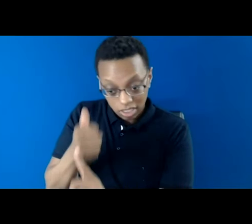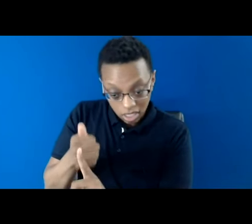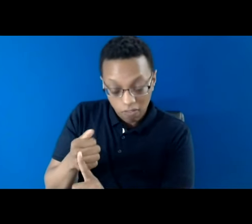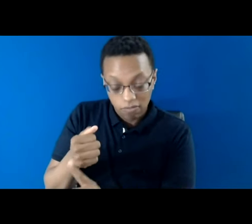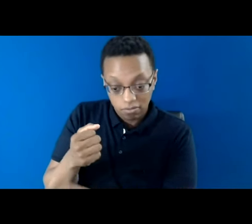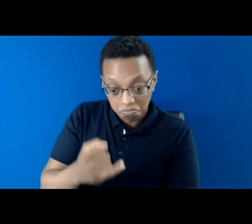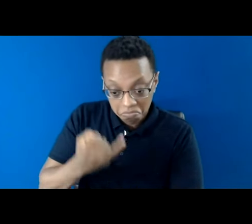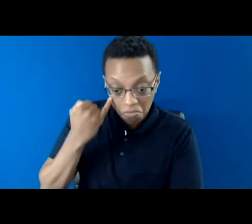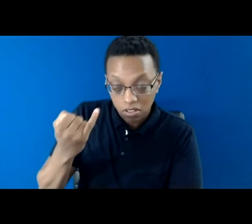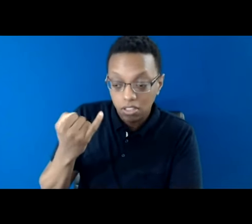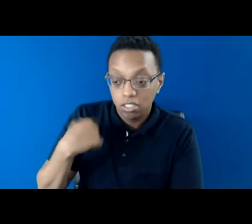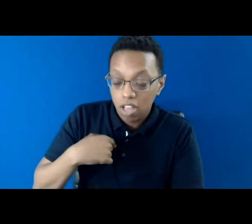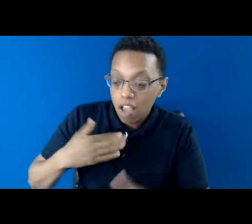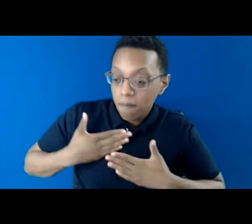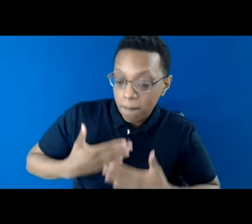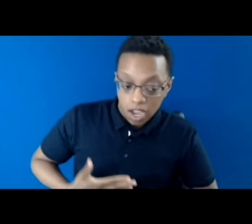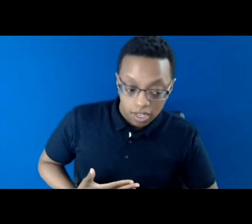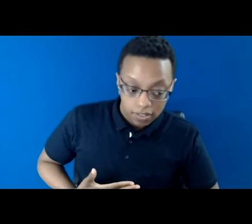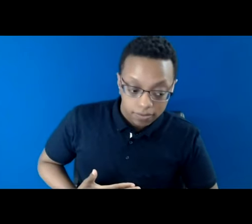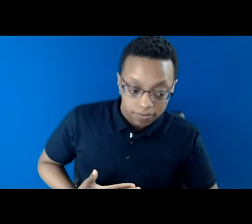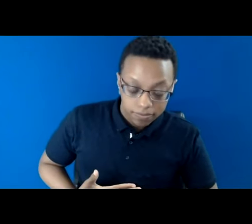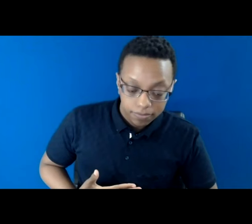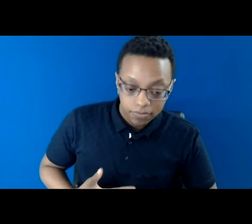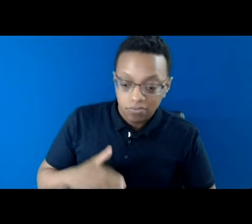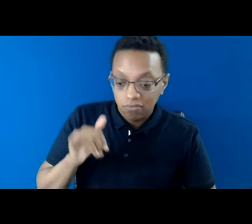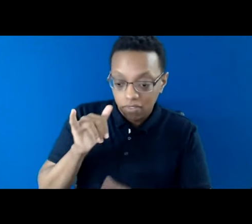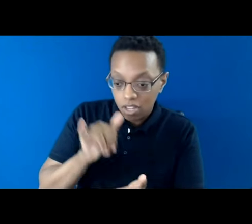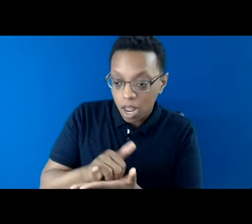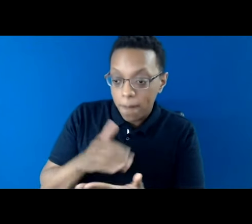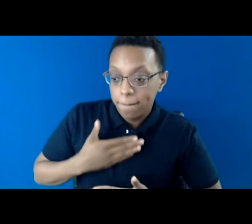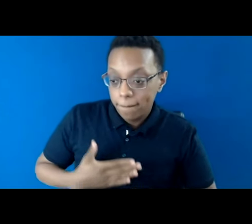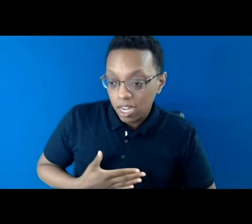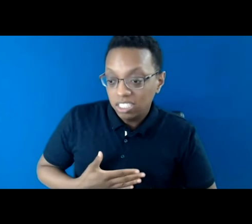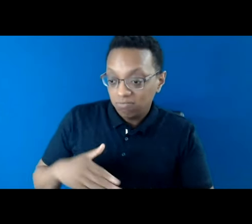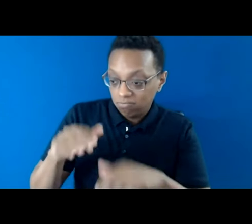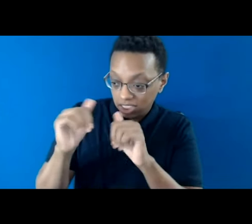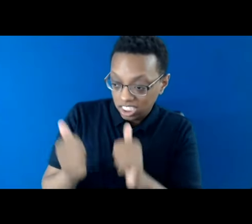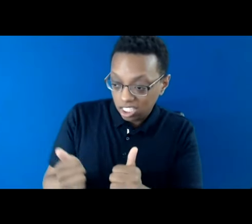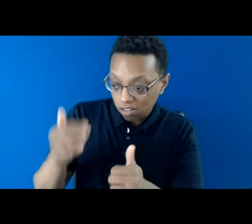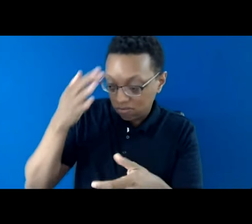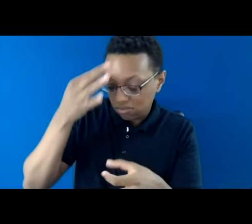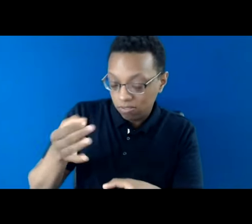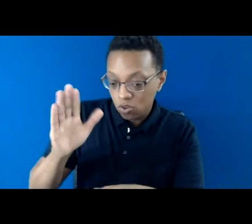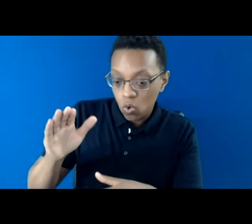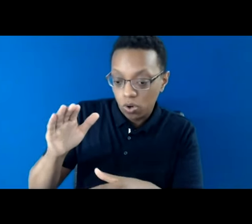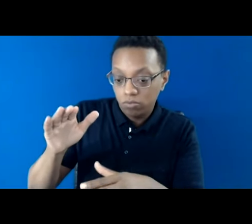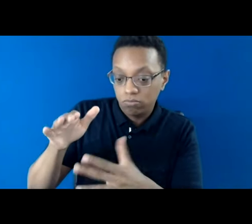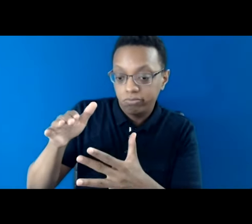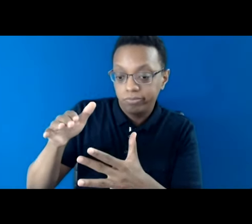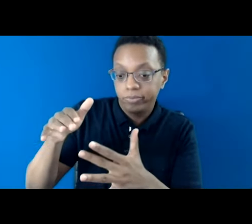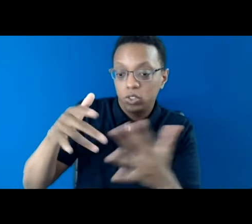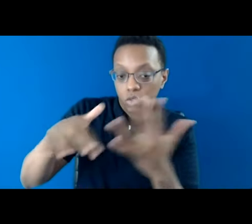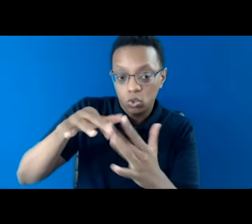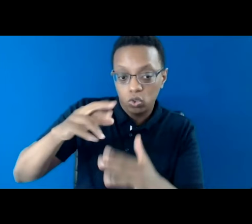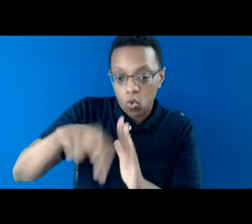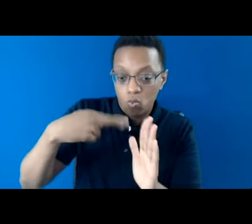you have a body and that body, the way that it's shaped, determines your social role for your